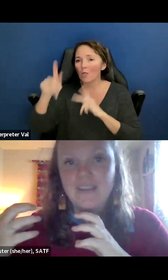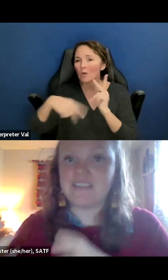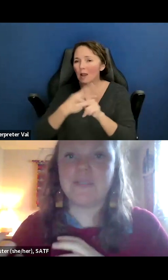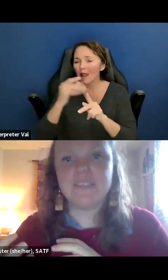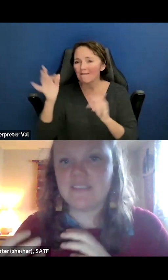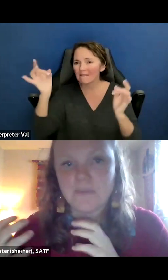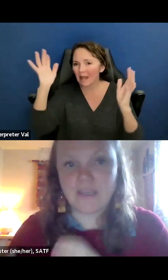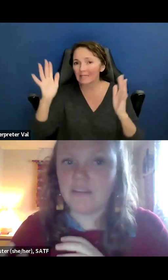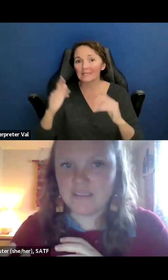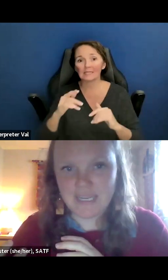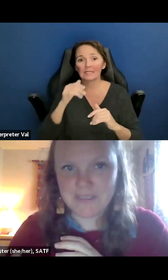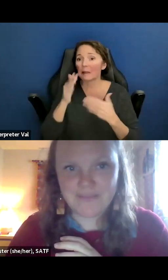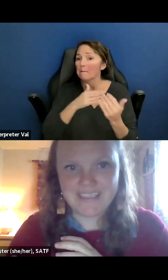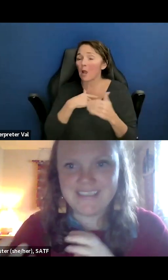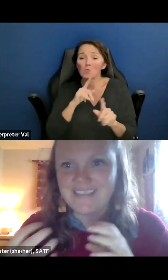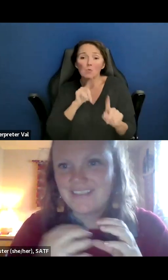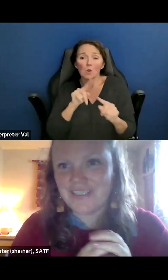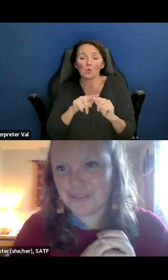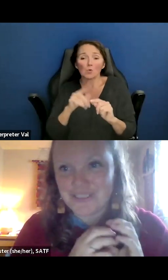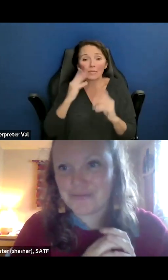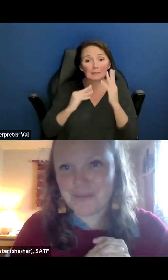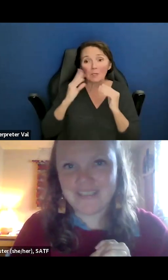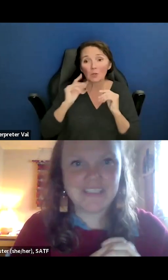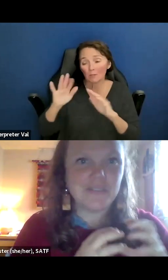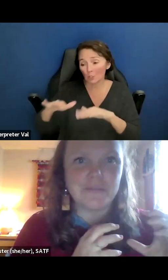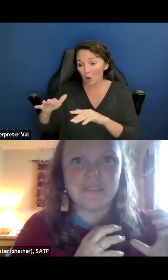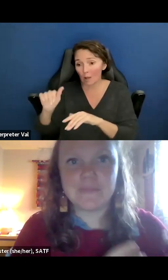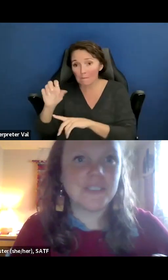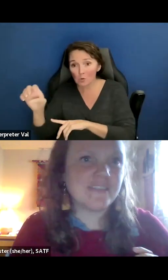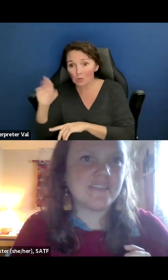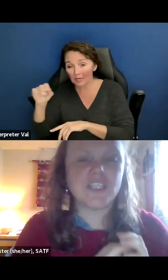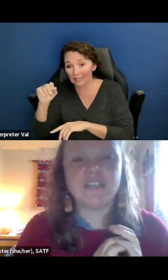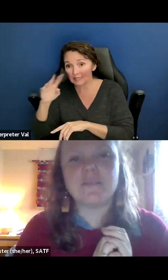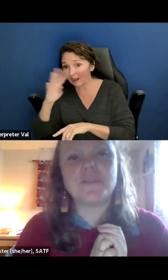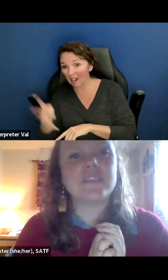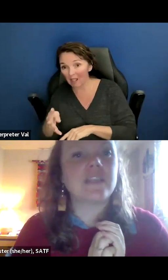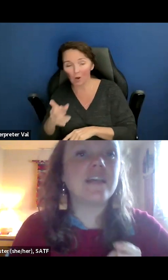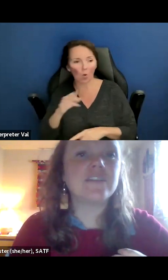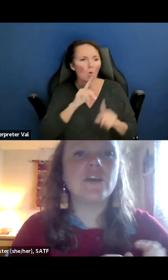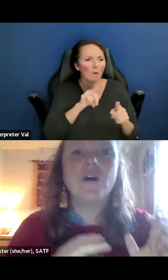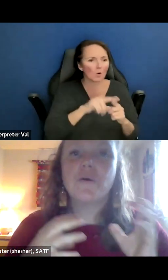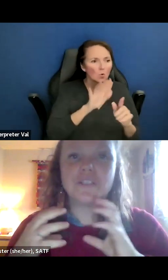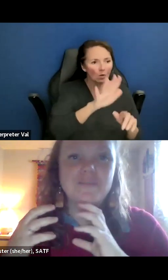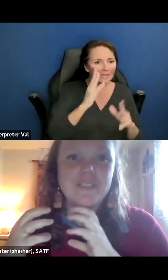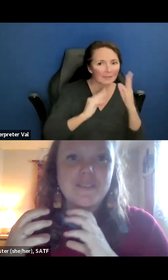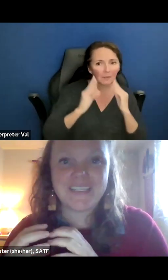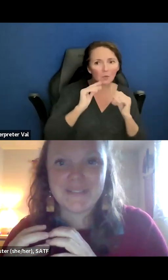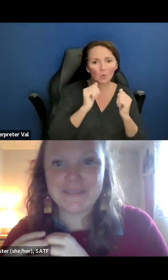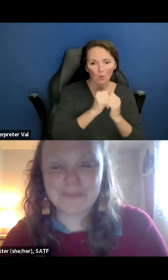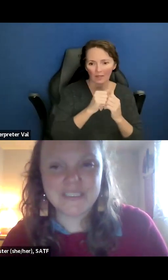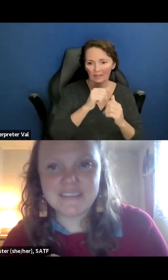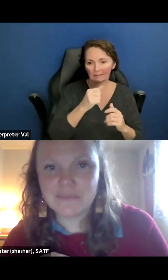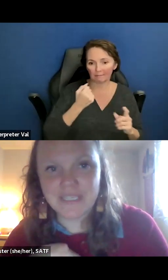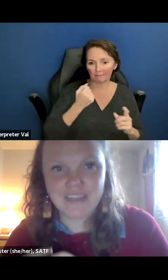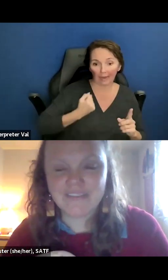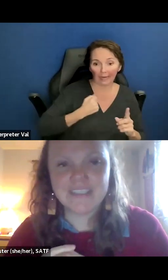inform experiences with other types of violence, even if we're just responding to experiences of child abuse and neglect, or just responding to